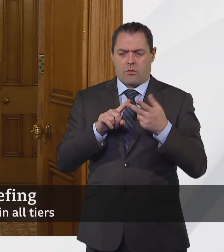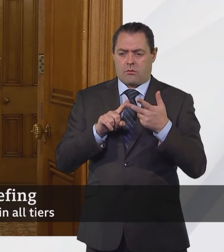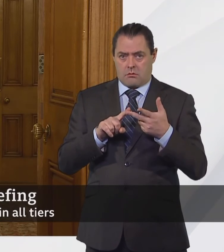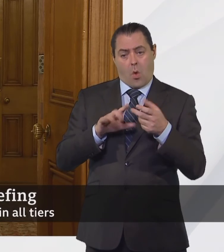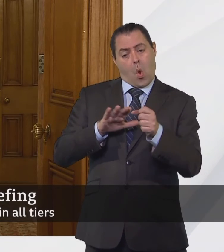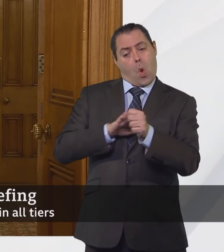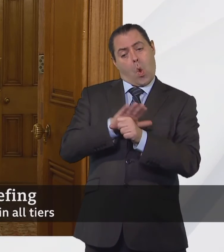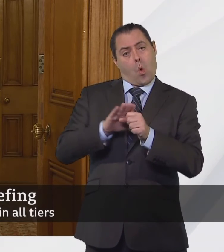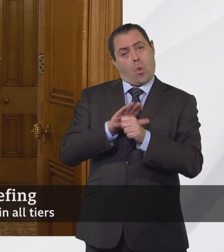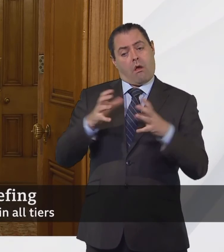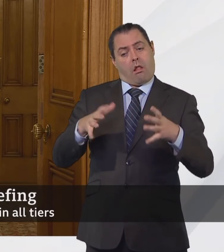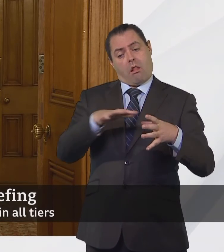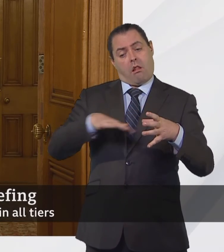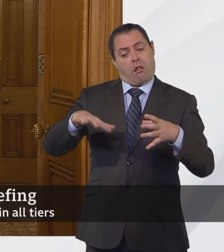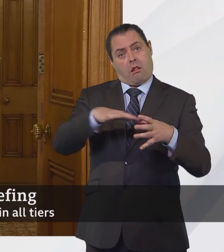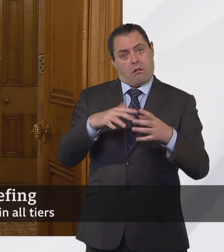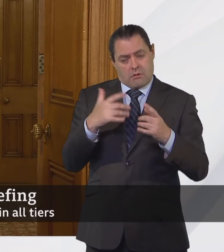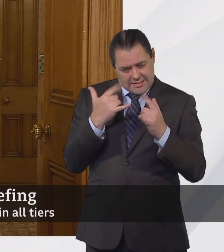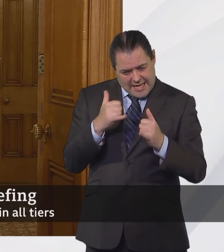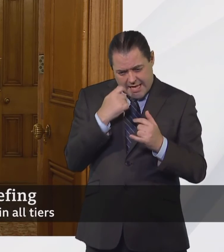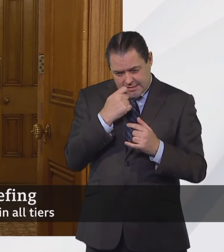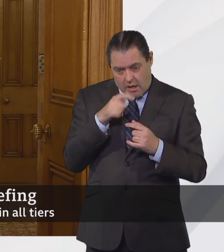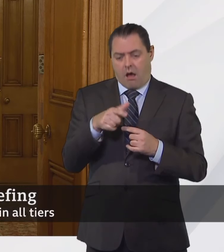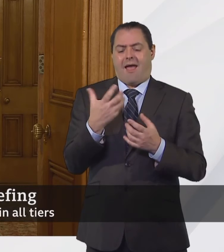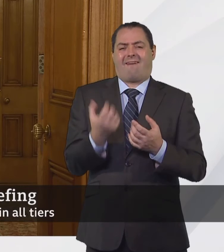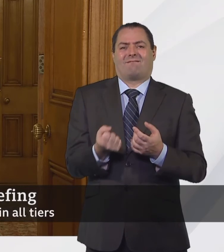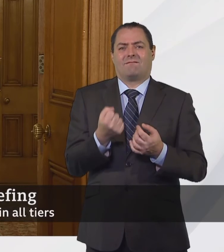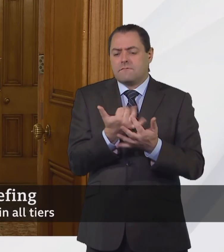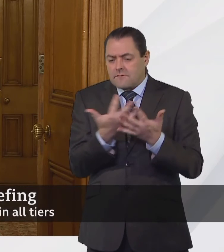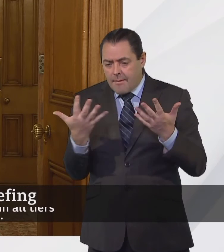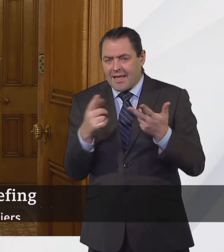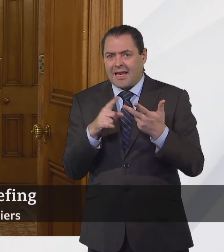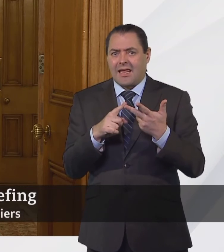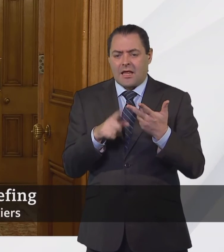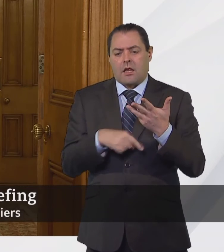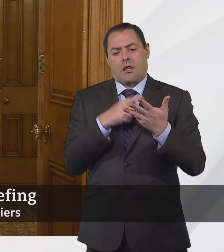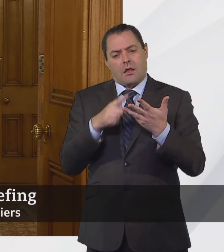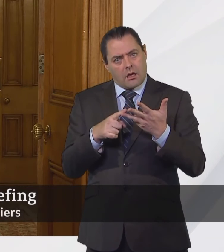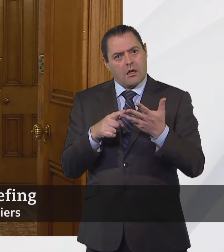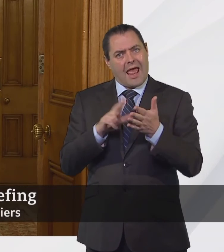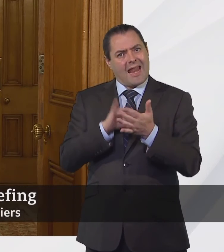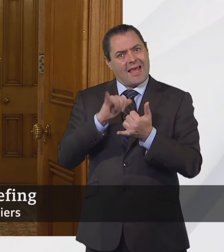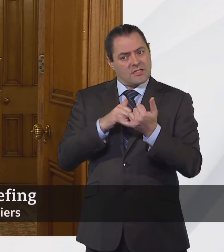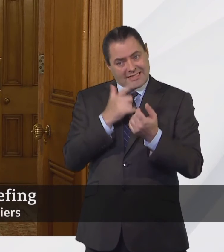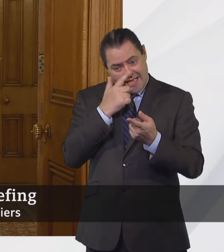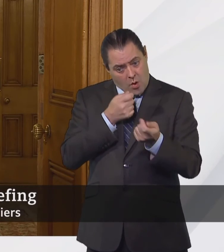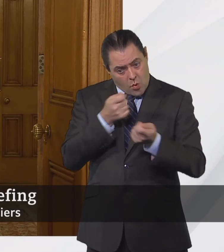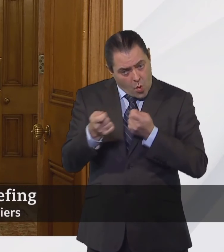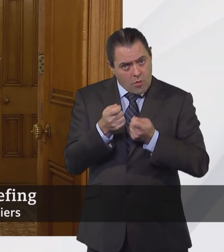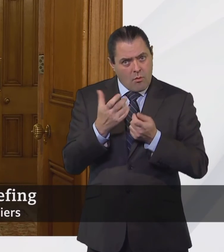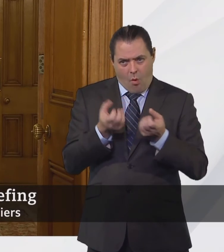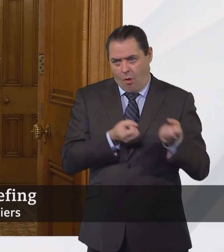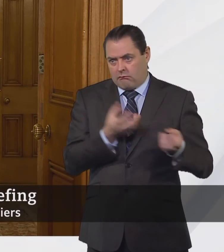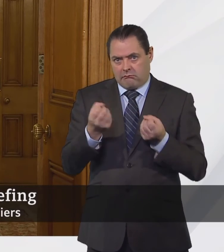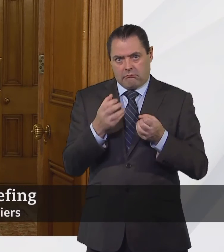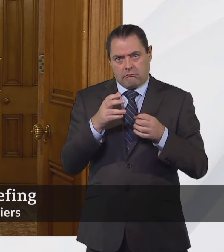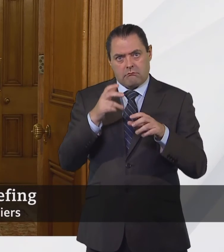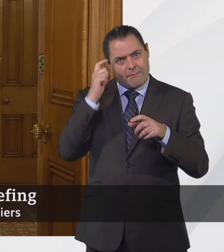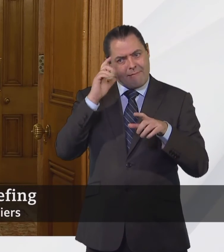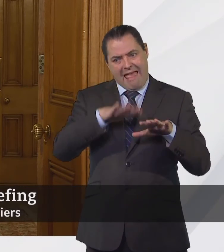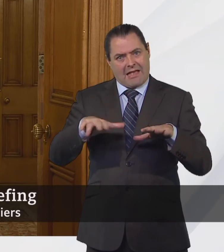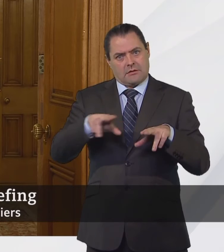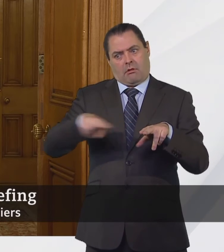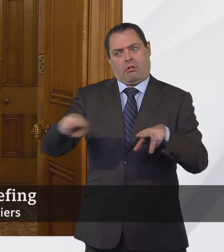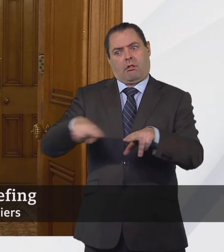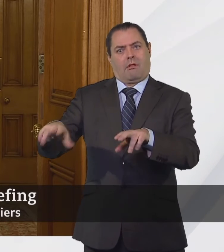local population who have COVID, and the pressure on the NHS. We're publishing data packs setting out